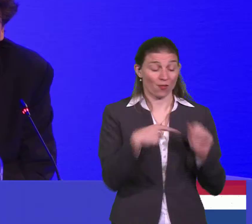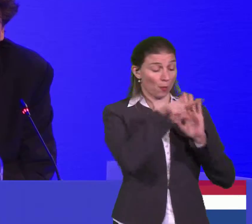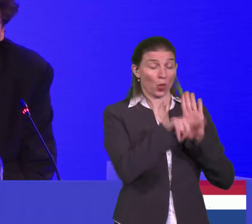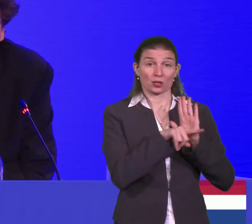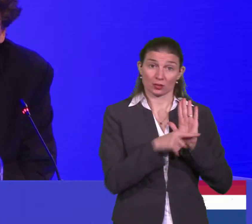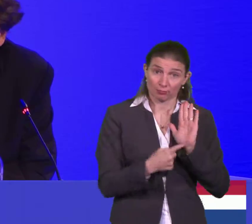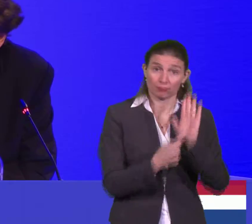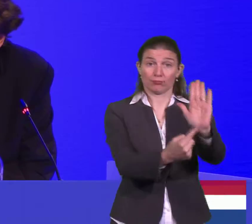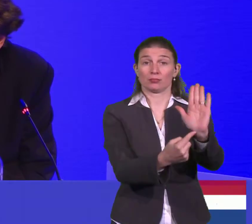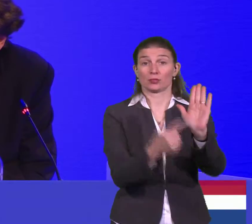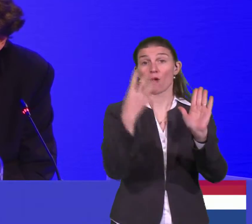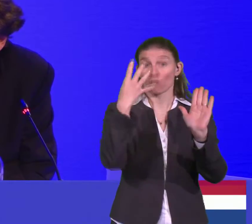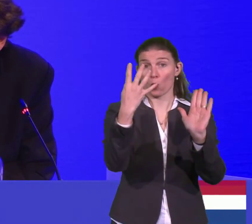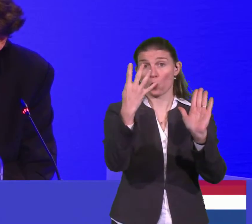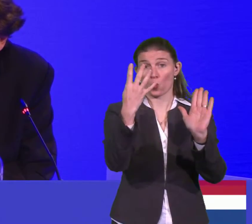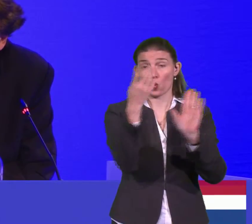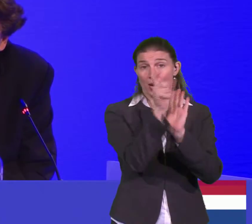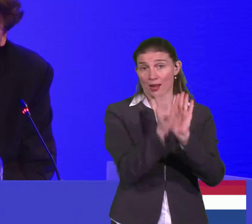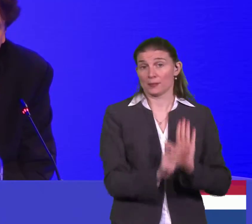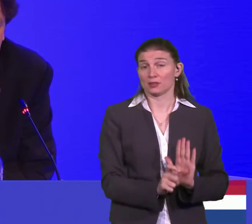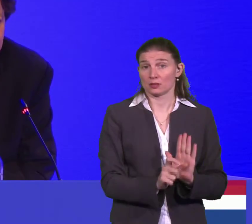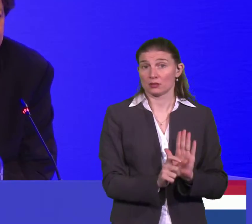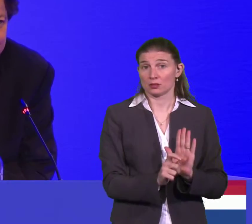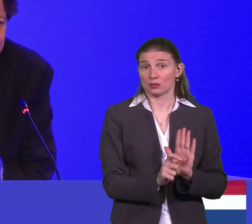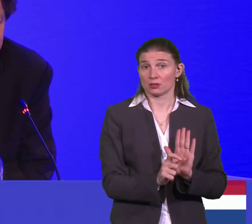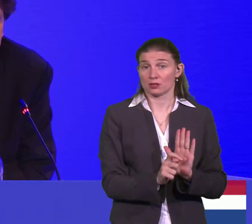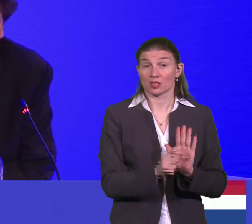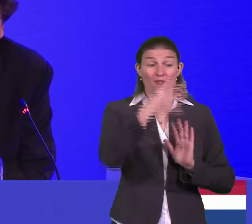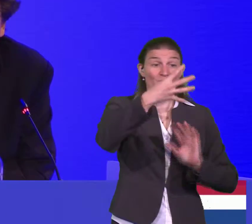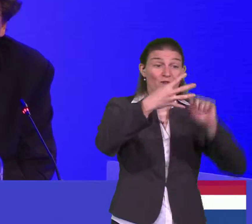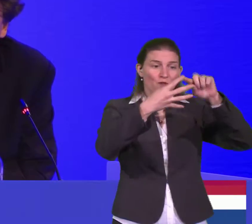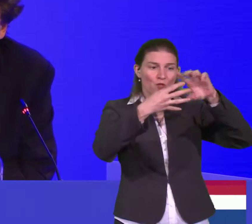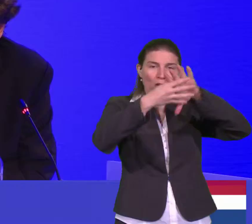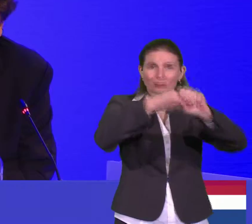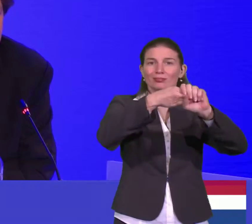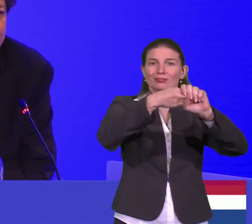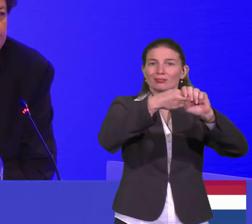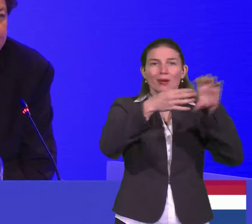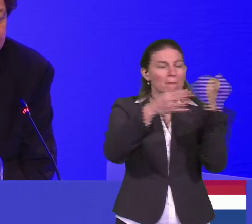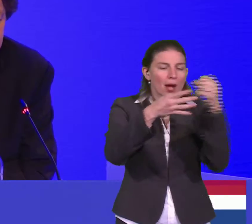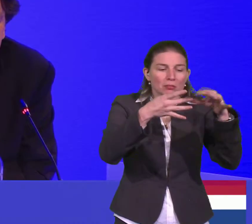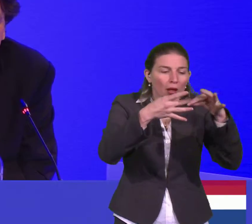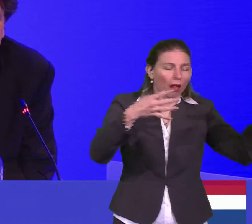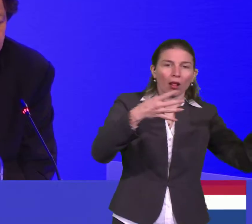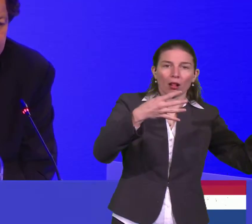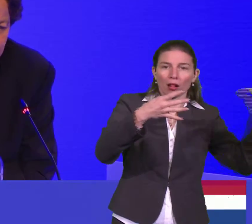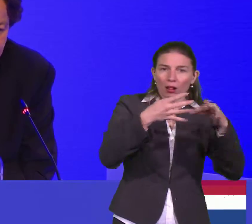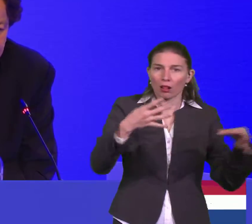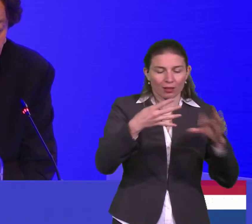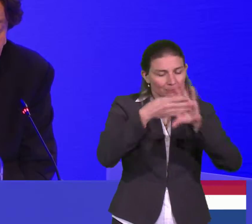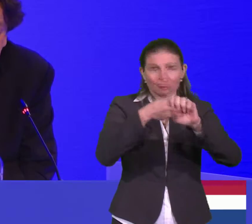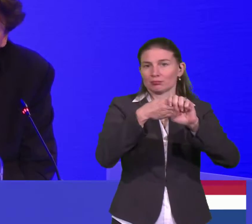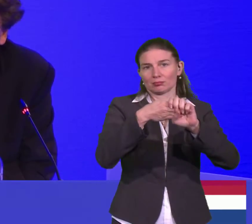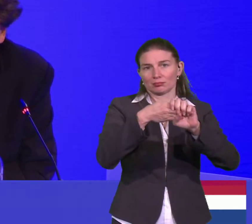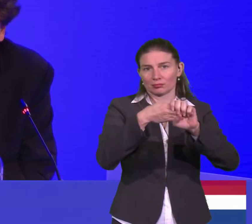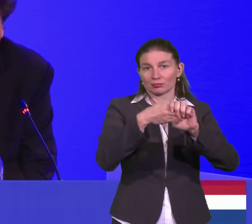4 elements, and they're all conditioned for the others. You cannot take only one and then do the others. First, it's very